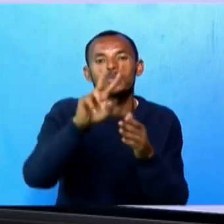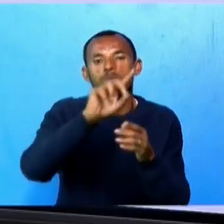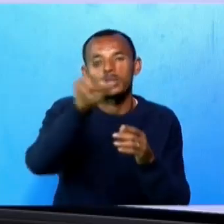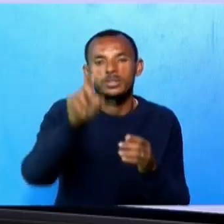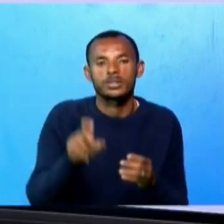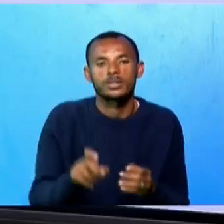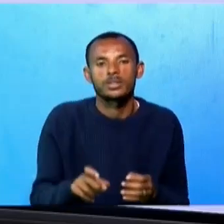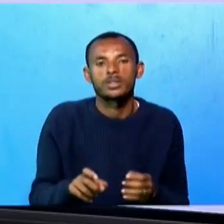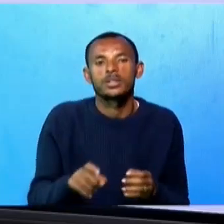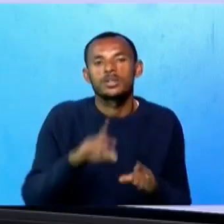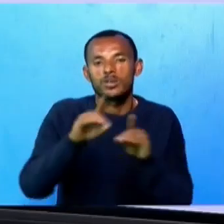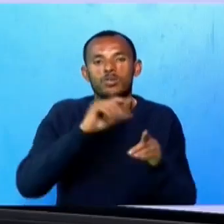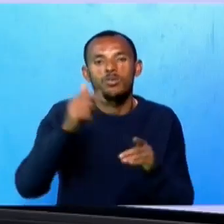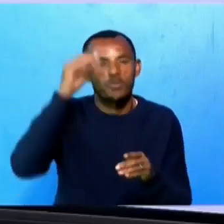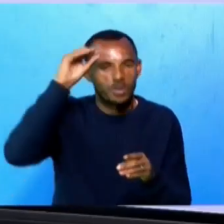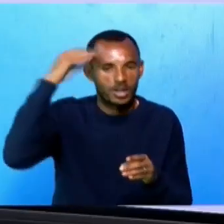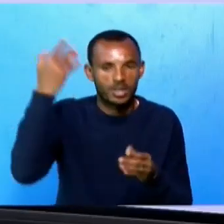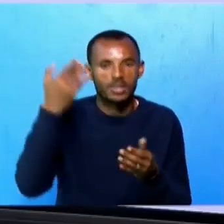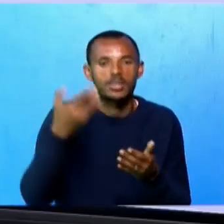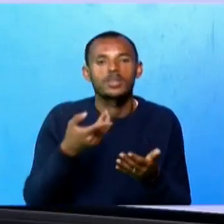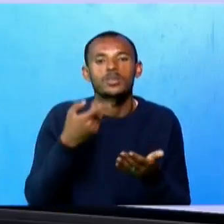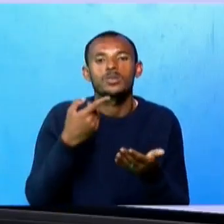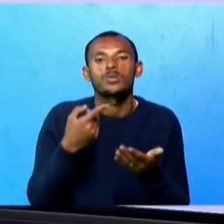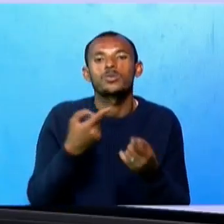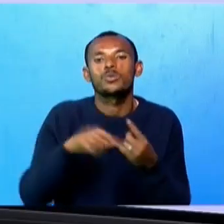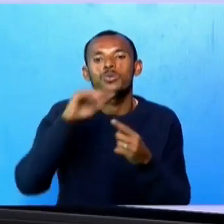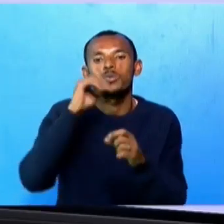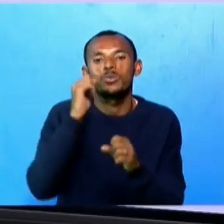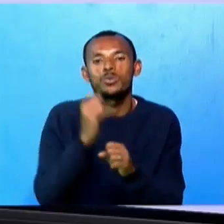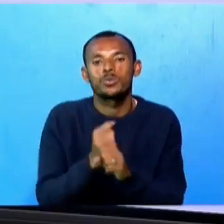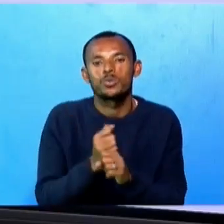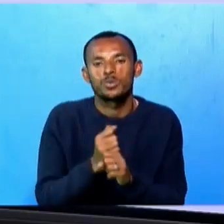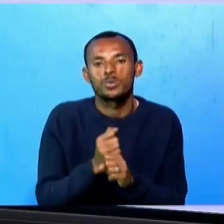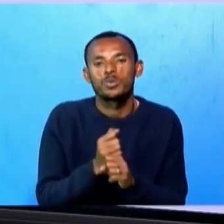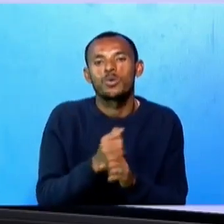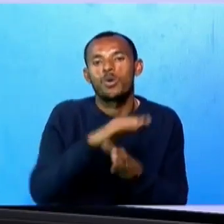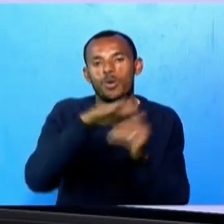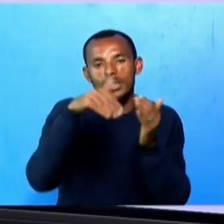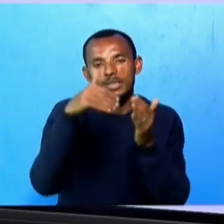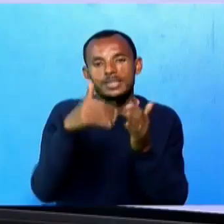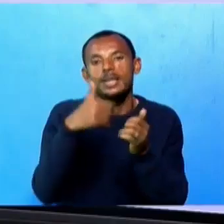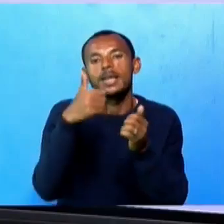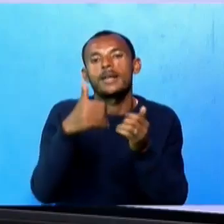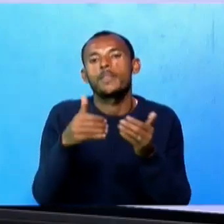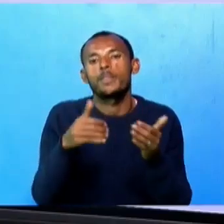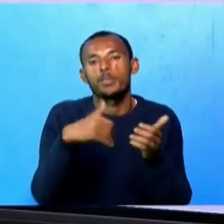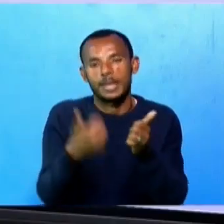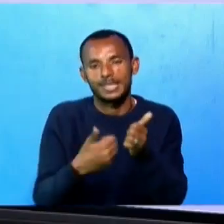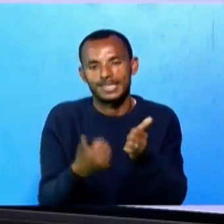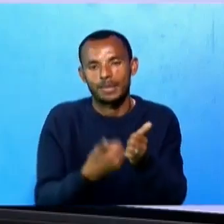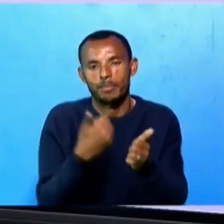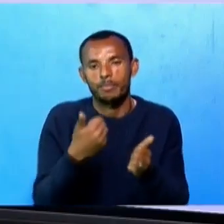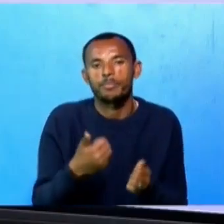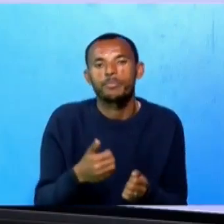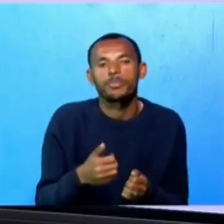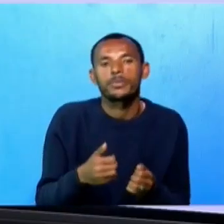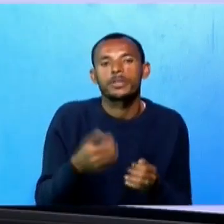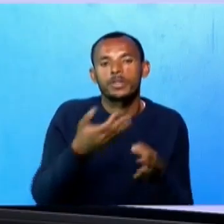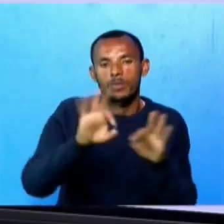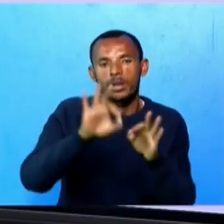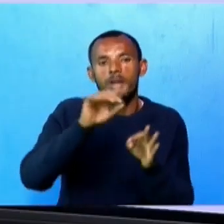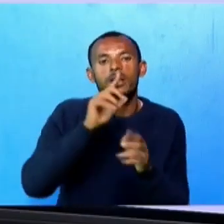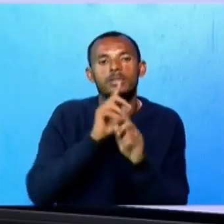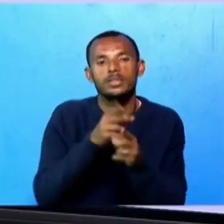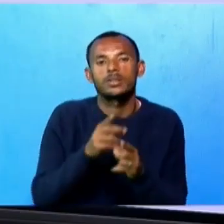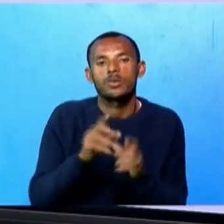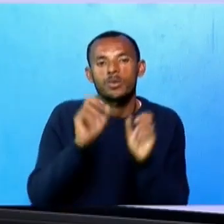So don't forget to properly show all the steps that are required to obtain the required answer.